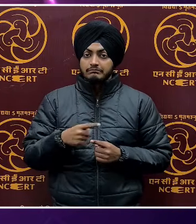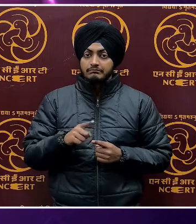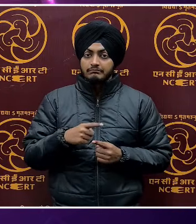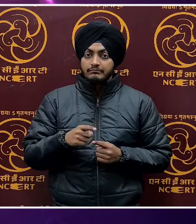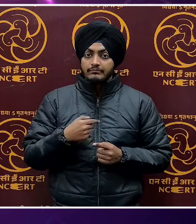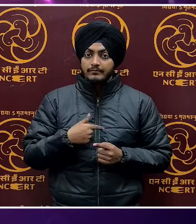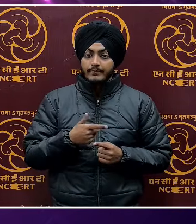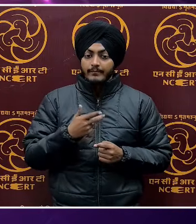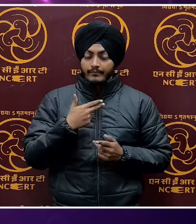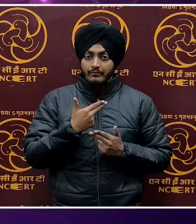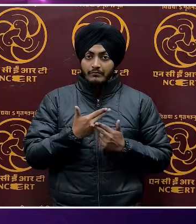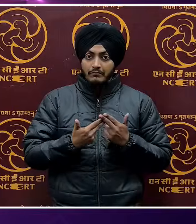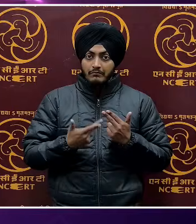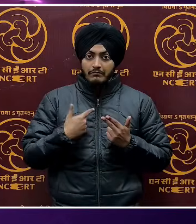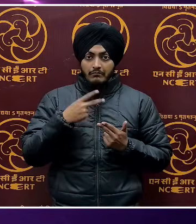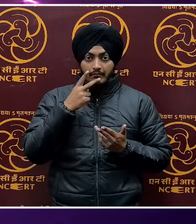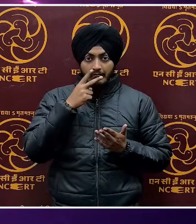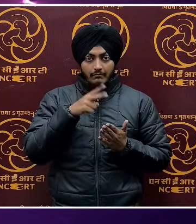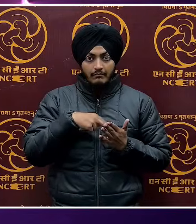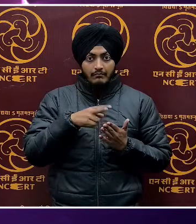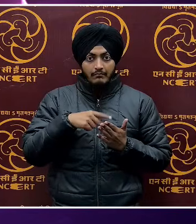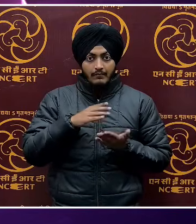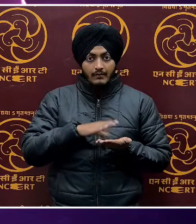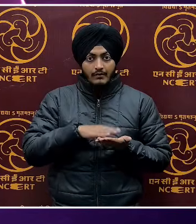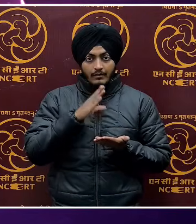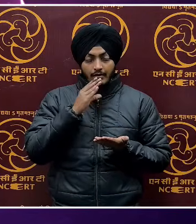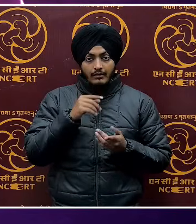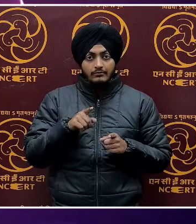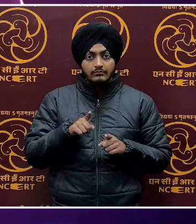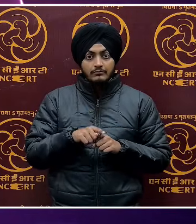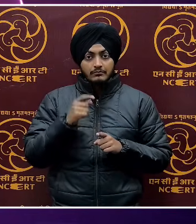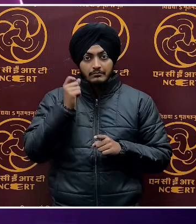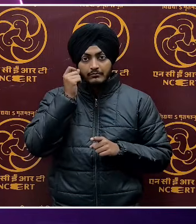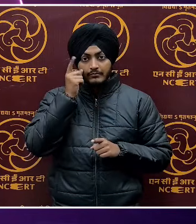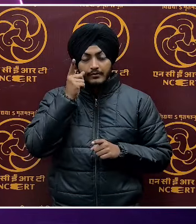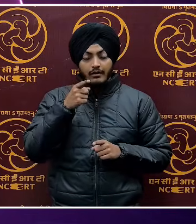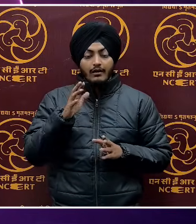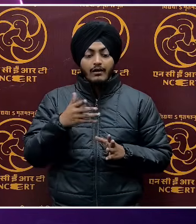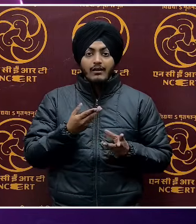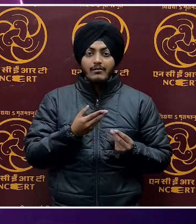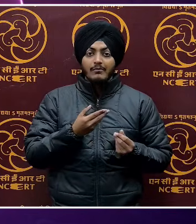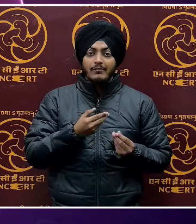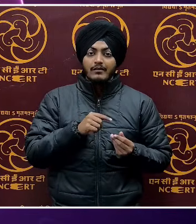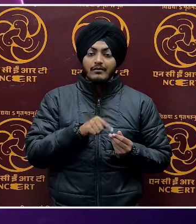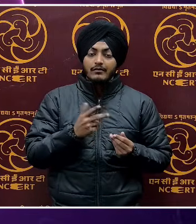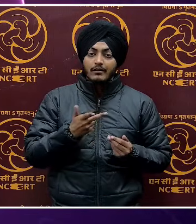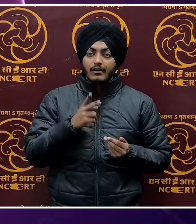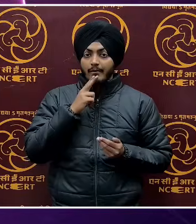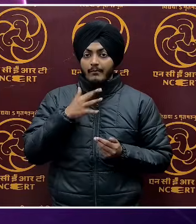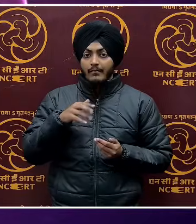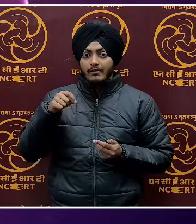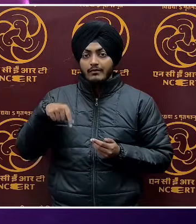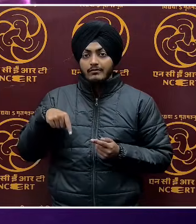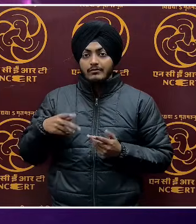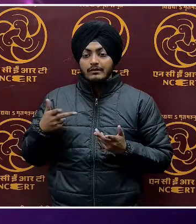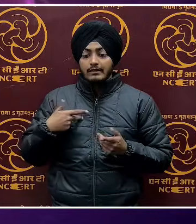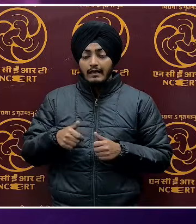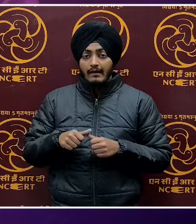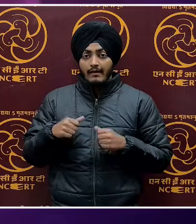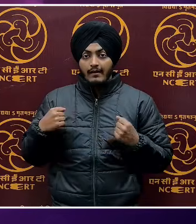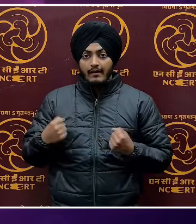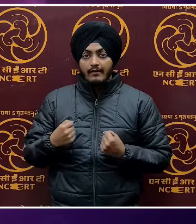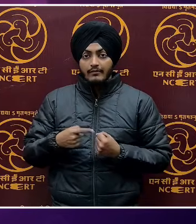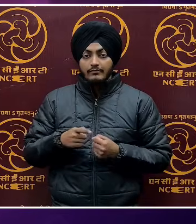read the poem very correctly and you have understood it very correctly, that what are grains and what are droplets. So this activity